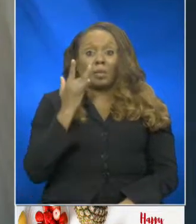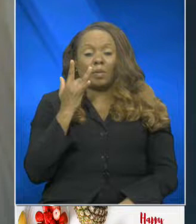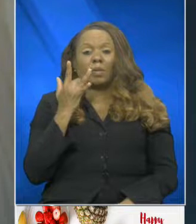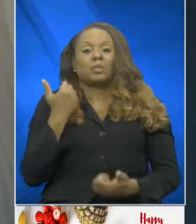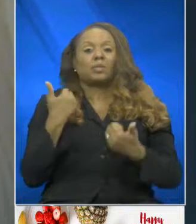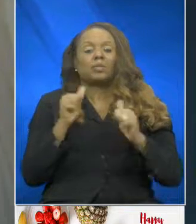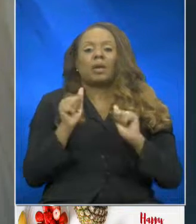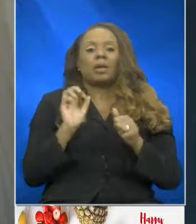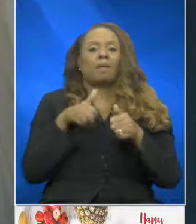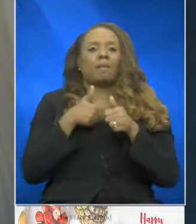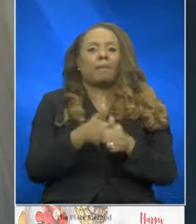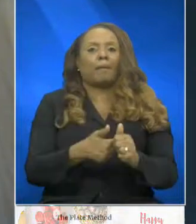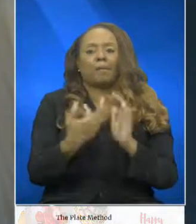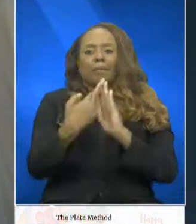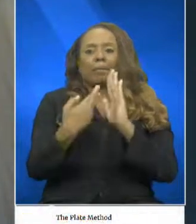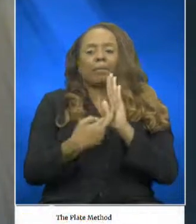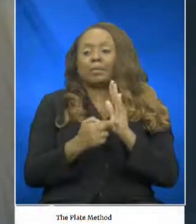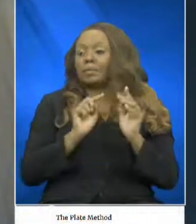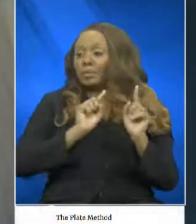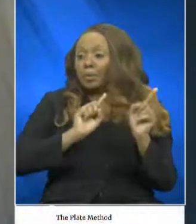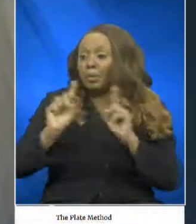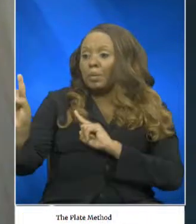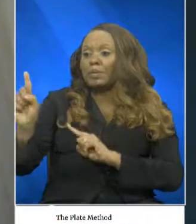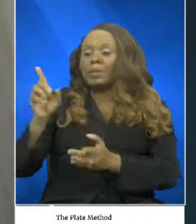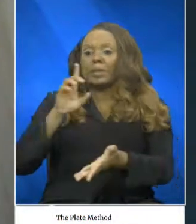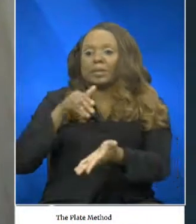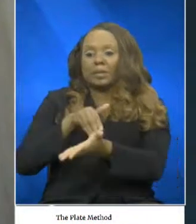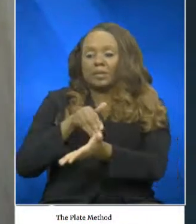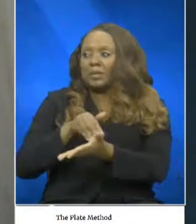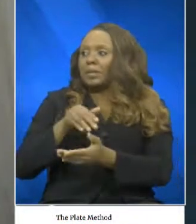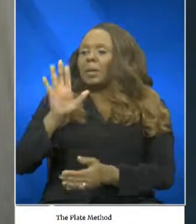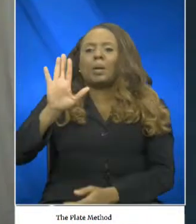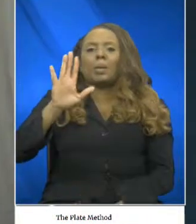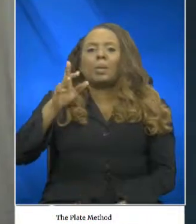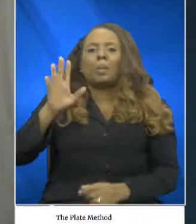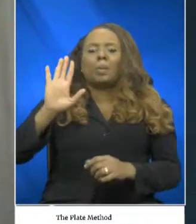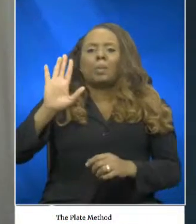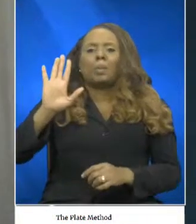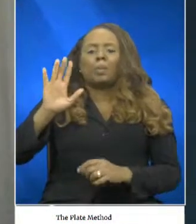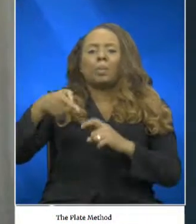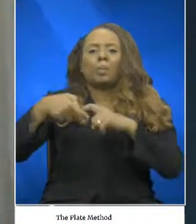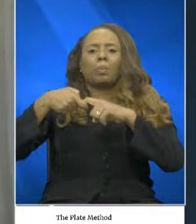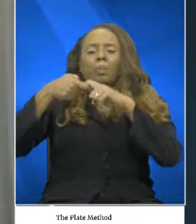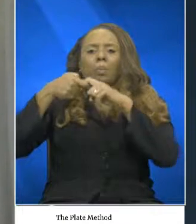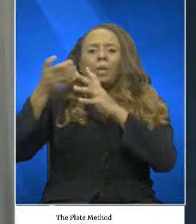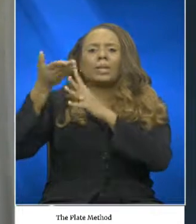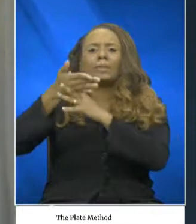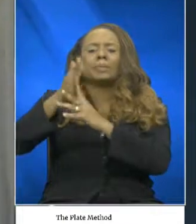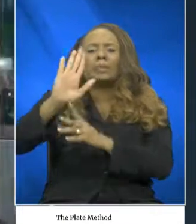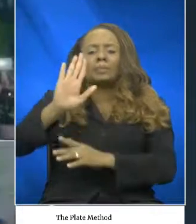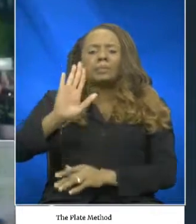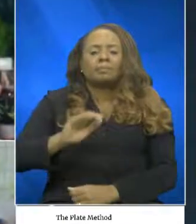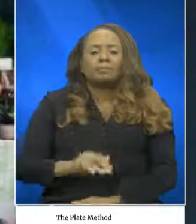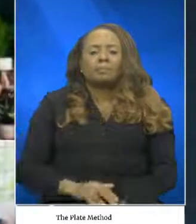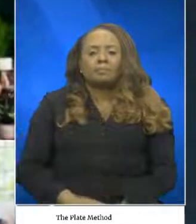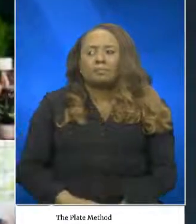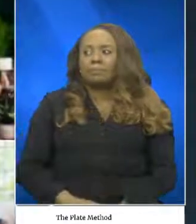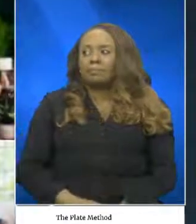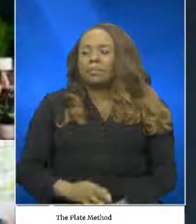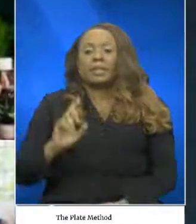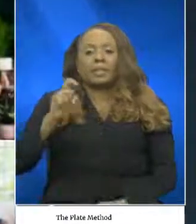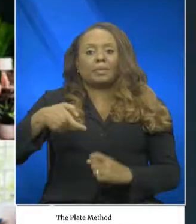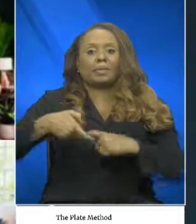compliant and visit your doctor. The Dr. other Mosley? things that Just let me interrupt you here. Sure. We need to take a quick